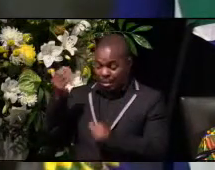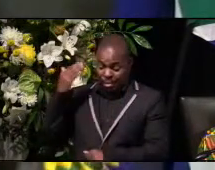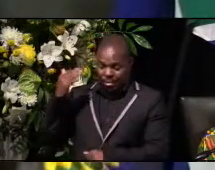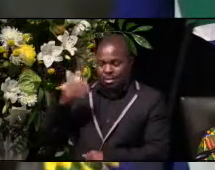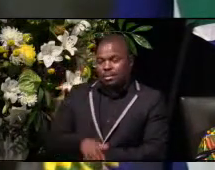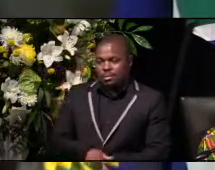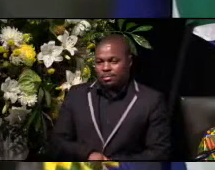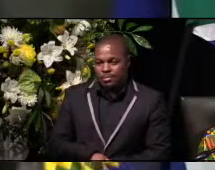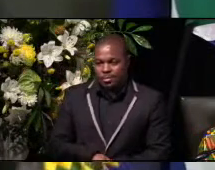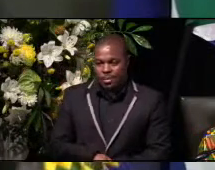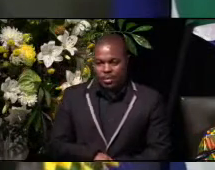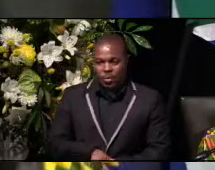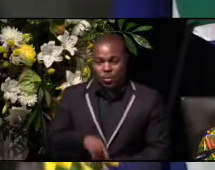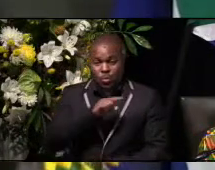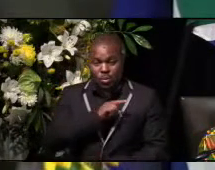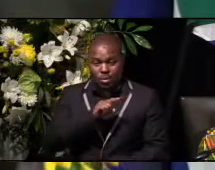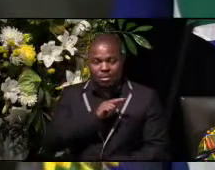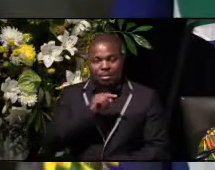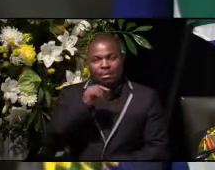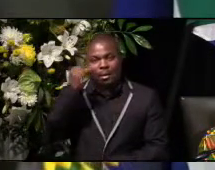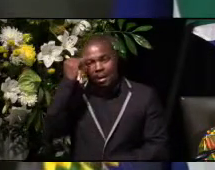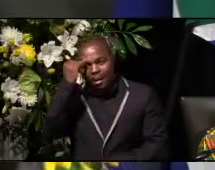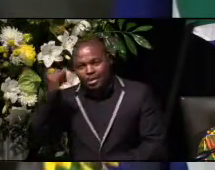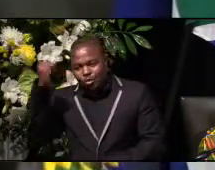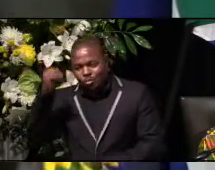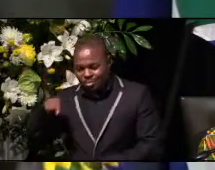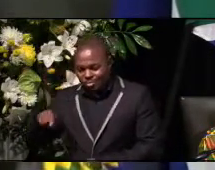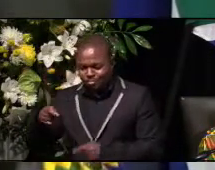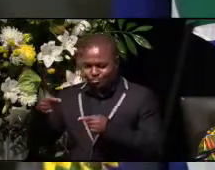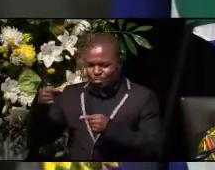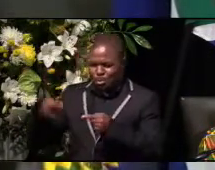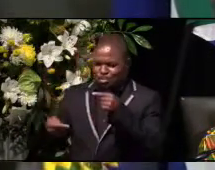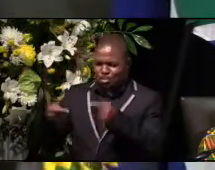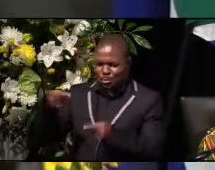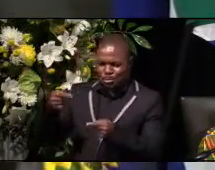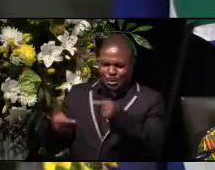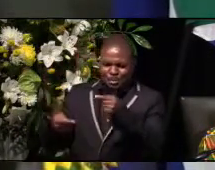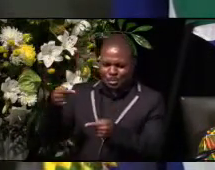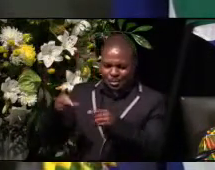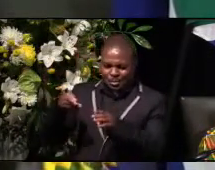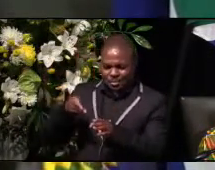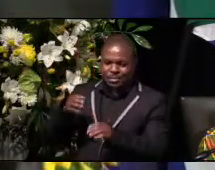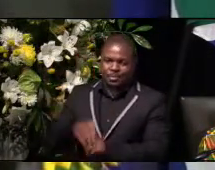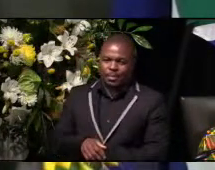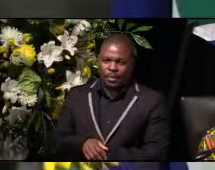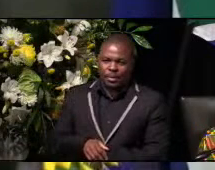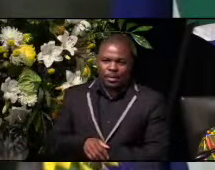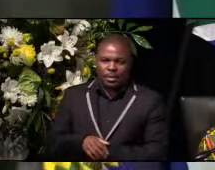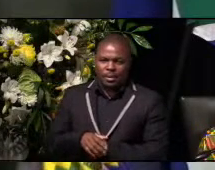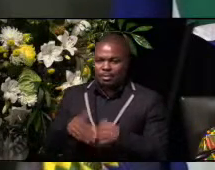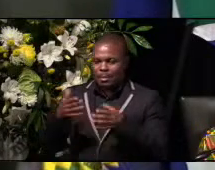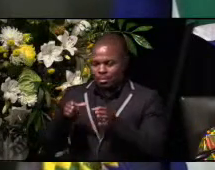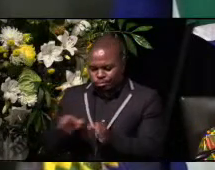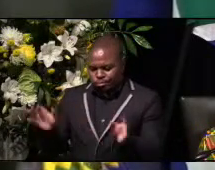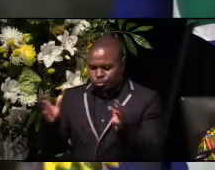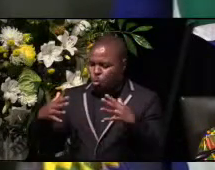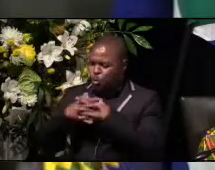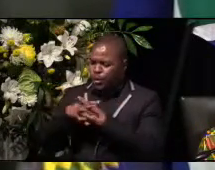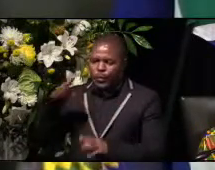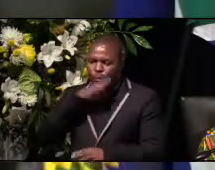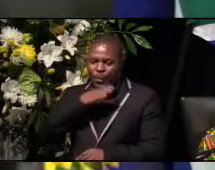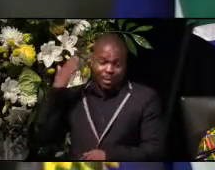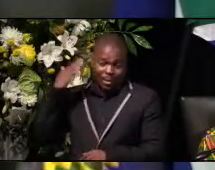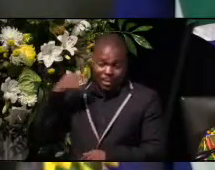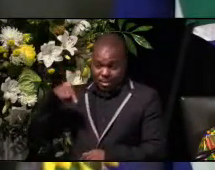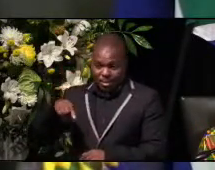ANC because there was ideological infighting there was ideological this this Unity within the